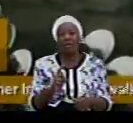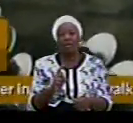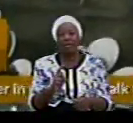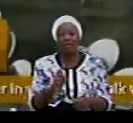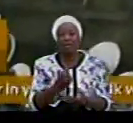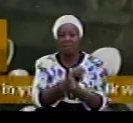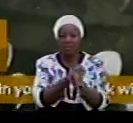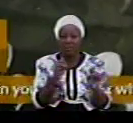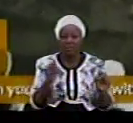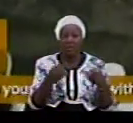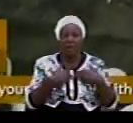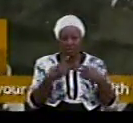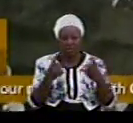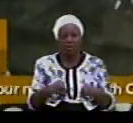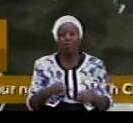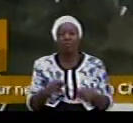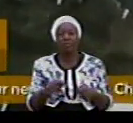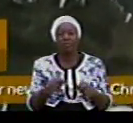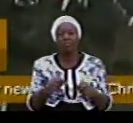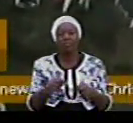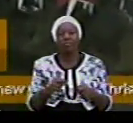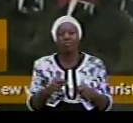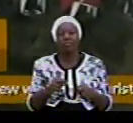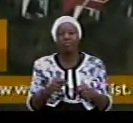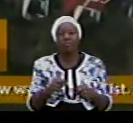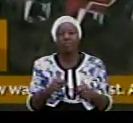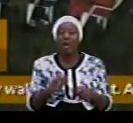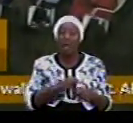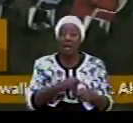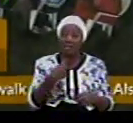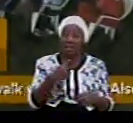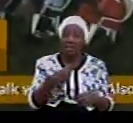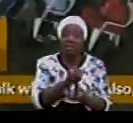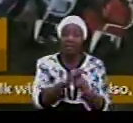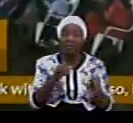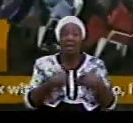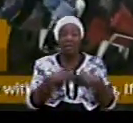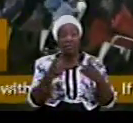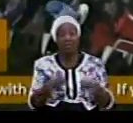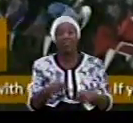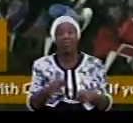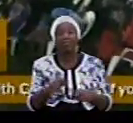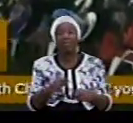salvation has come. I said, salvation has come.